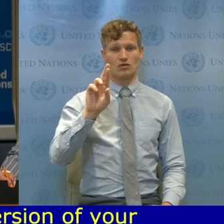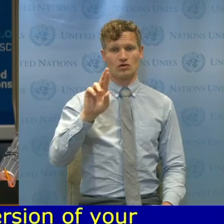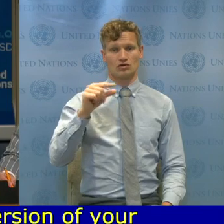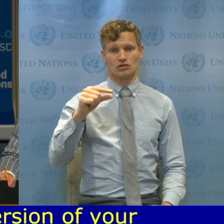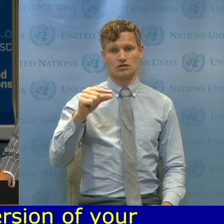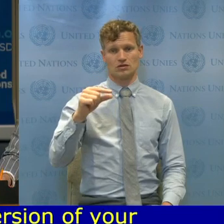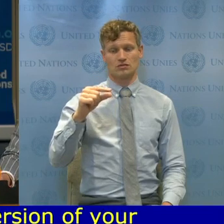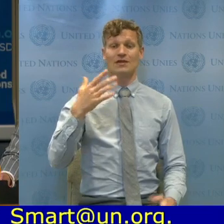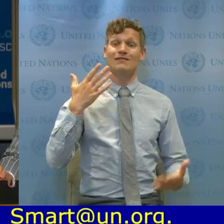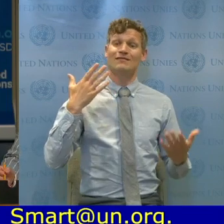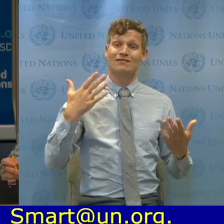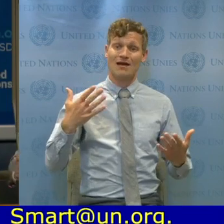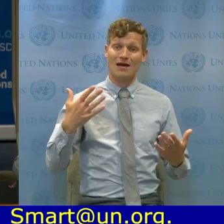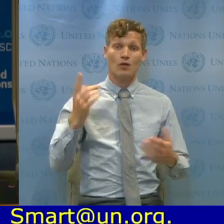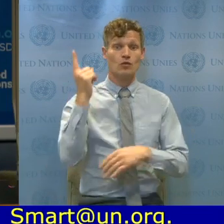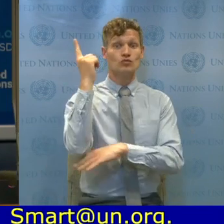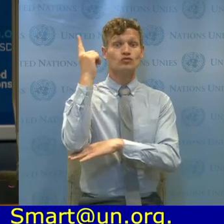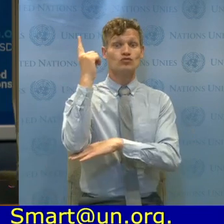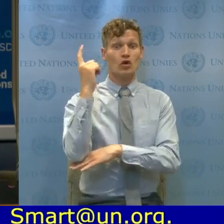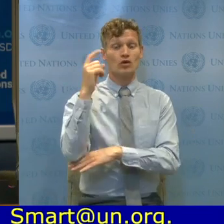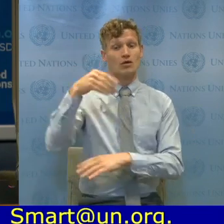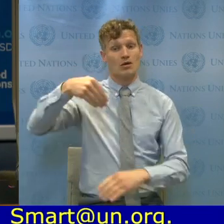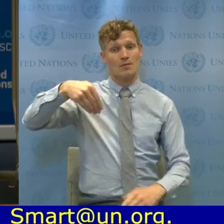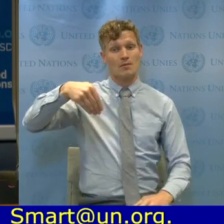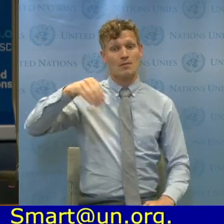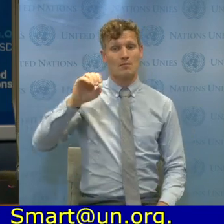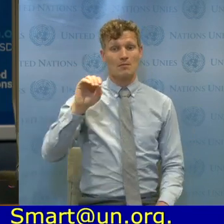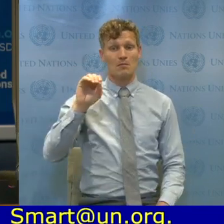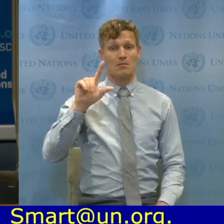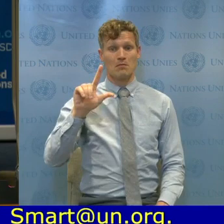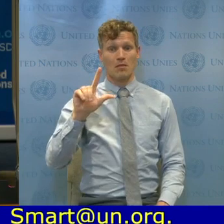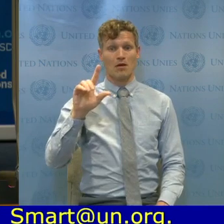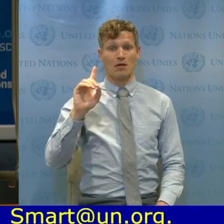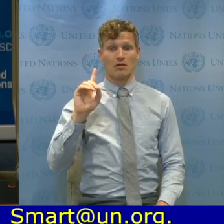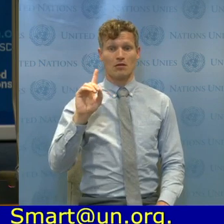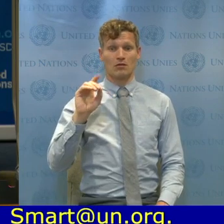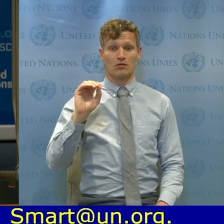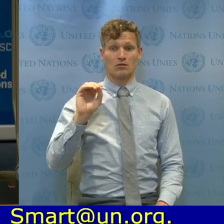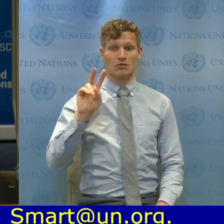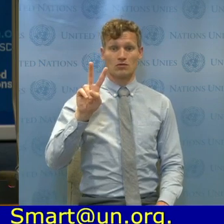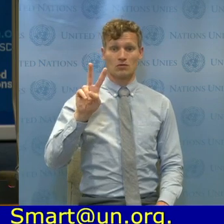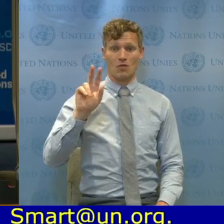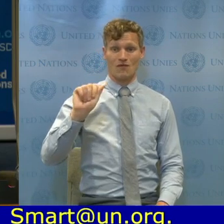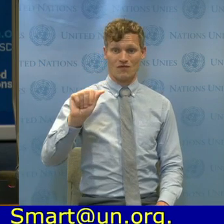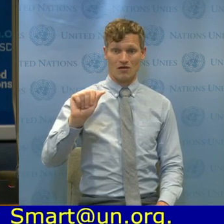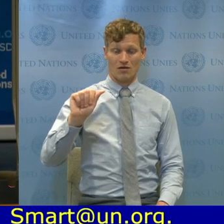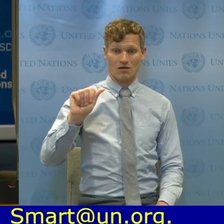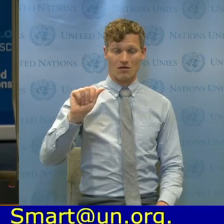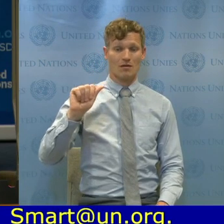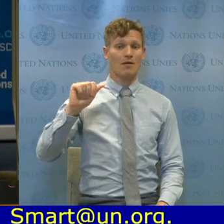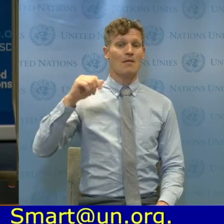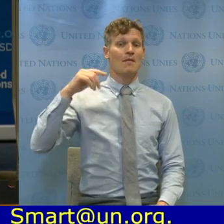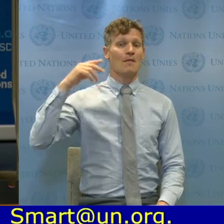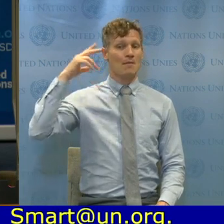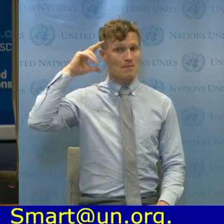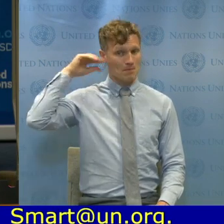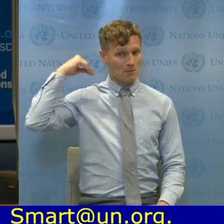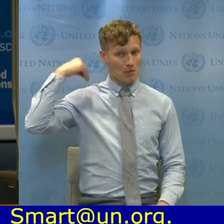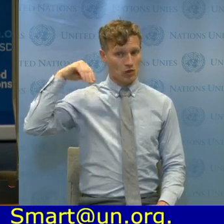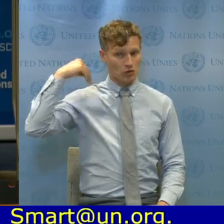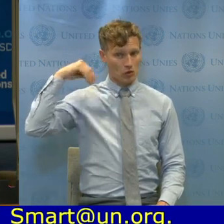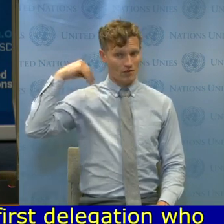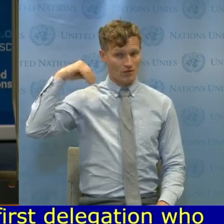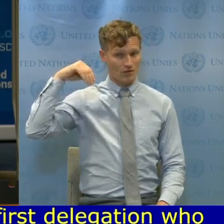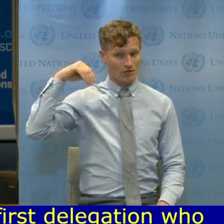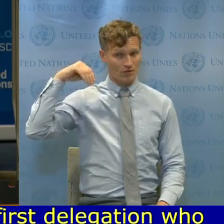Moldova, the permanent representative of Moldova. Ambassador, the floor is yours. Thank you very much.